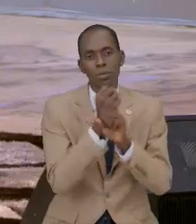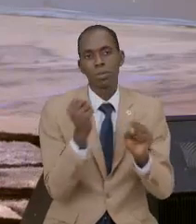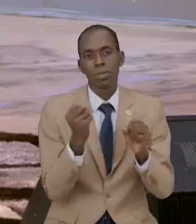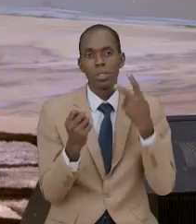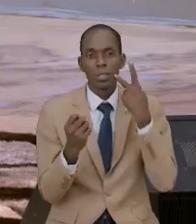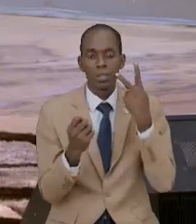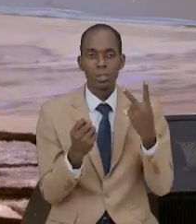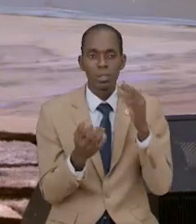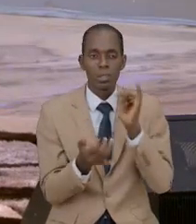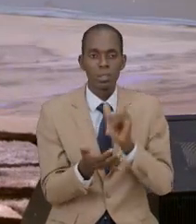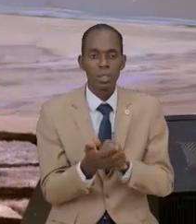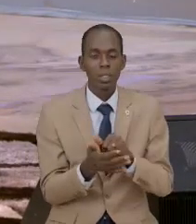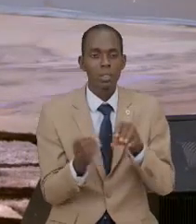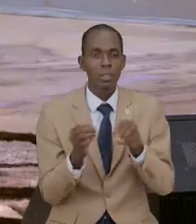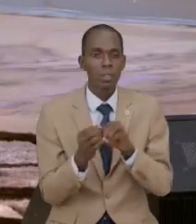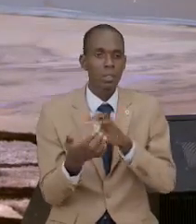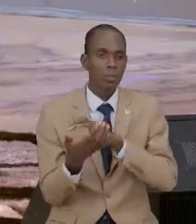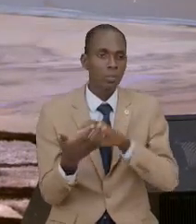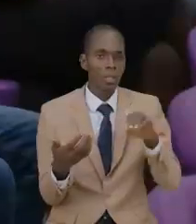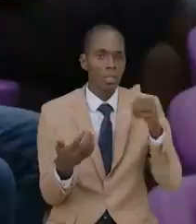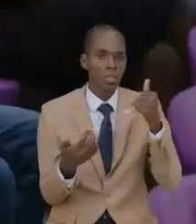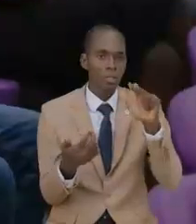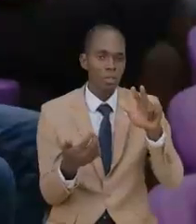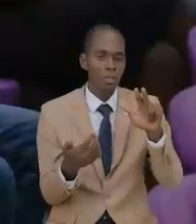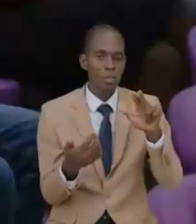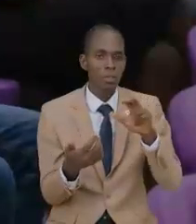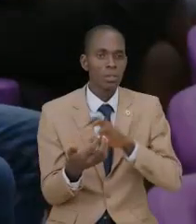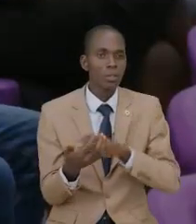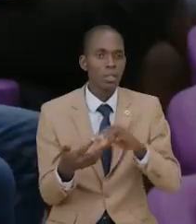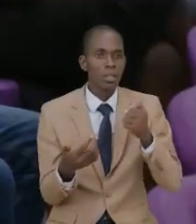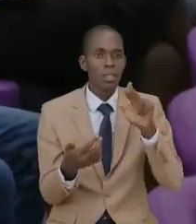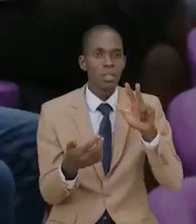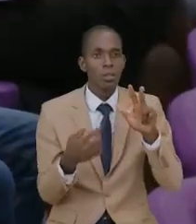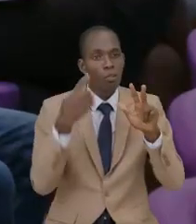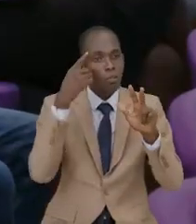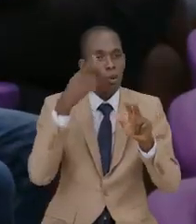at that in verse 13 now. Verse 13 says, for